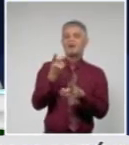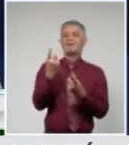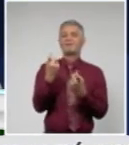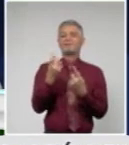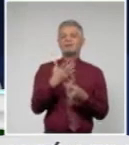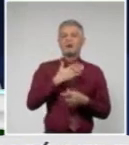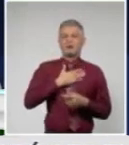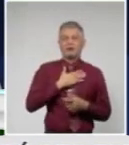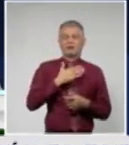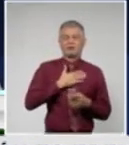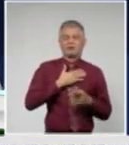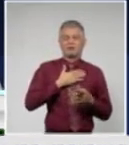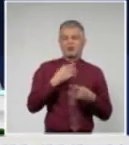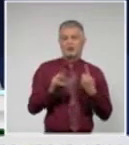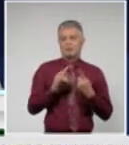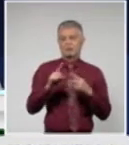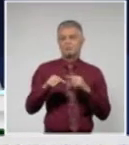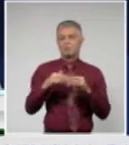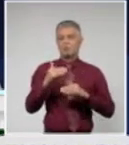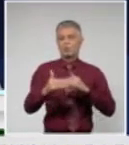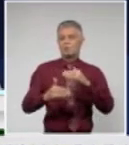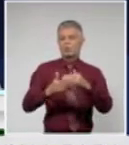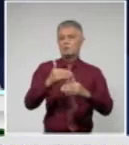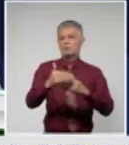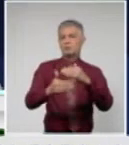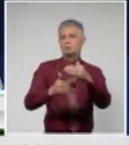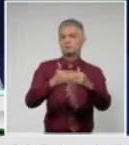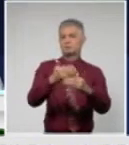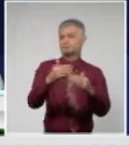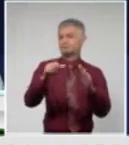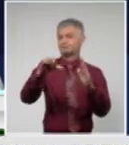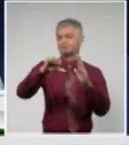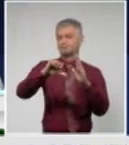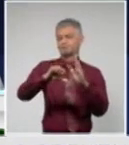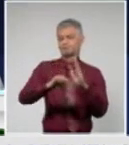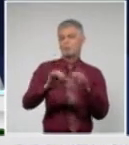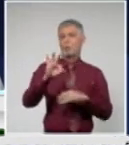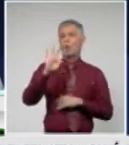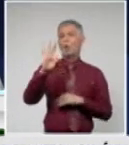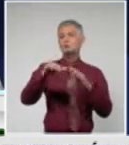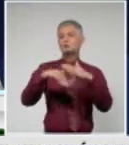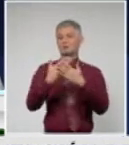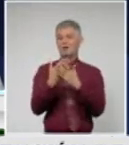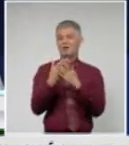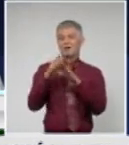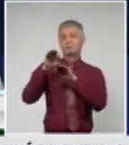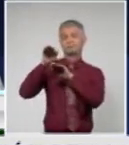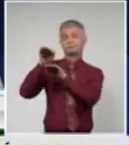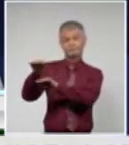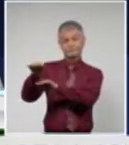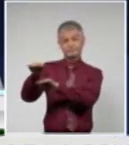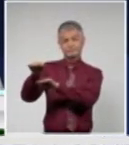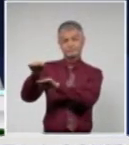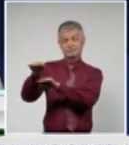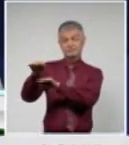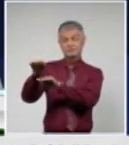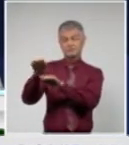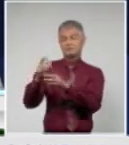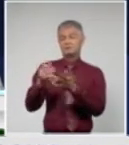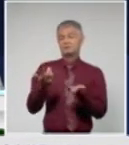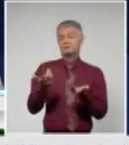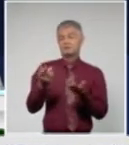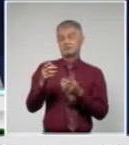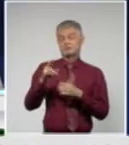Yesterday, September 19th, he suffered cardiorespiratory arrest and, despite attempts to revive him, sadly